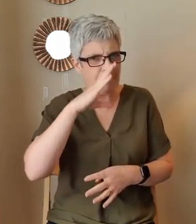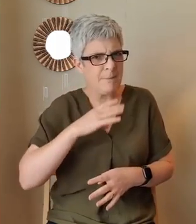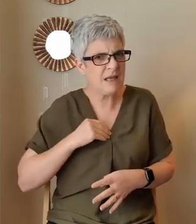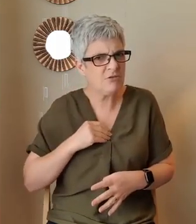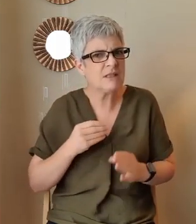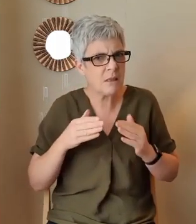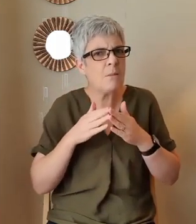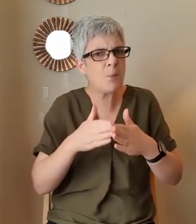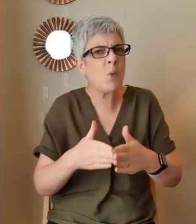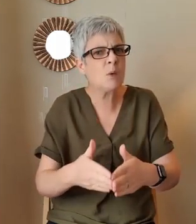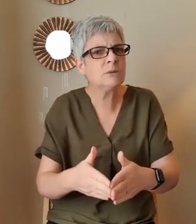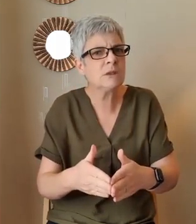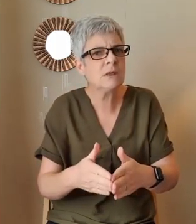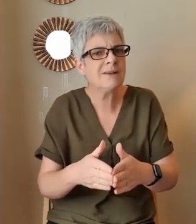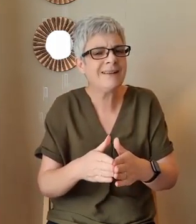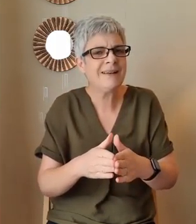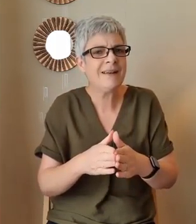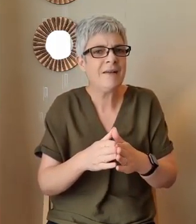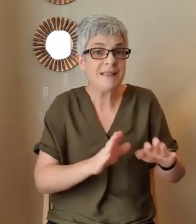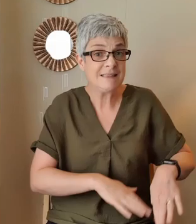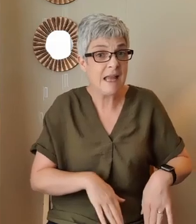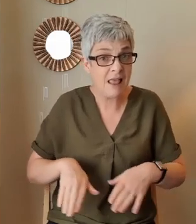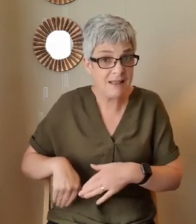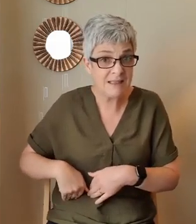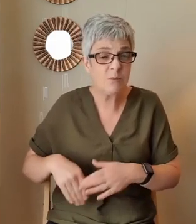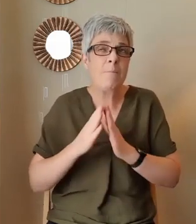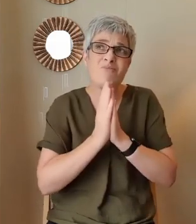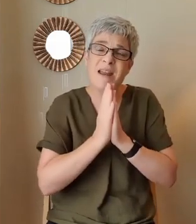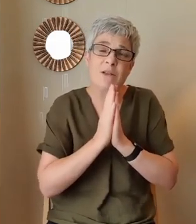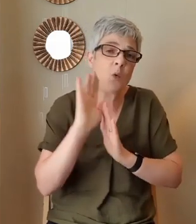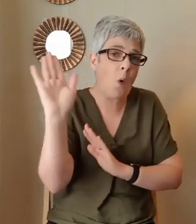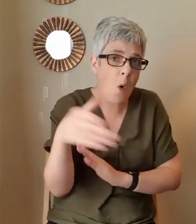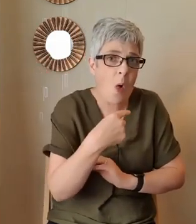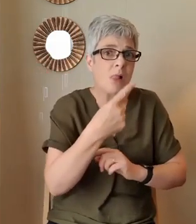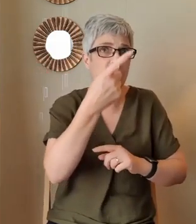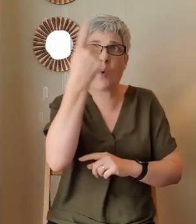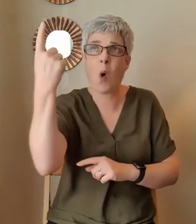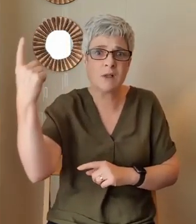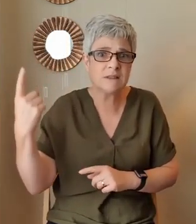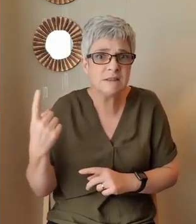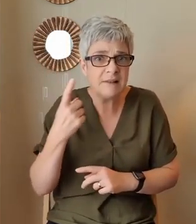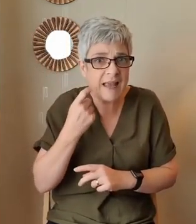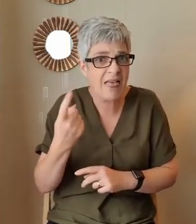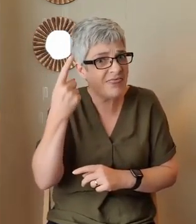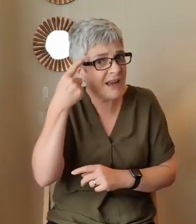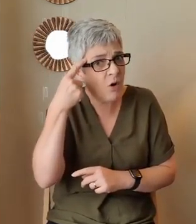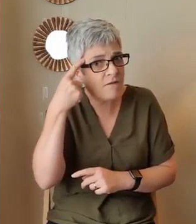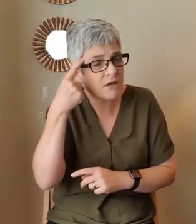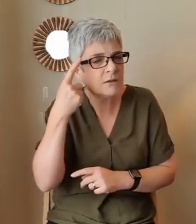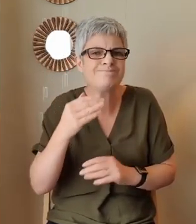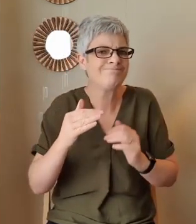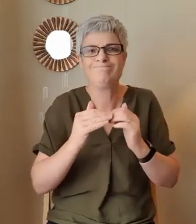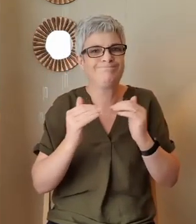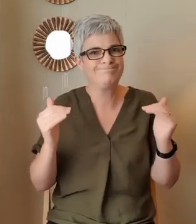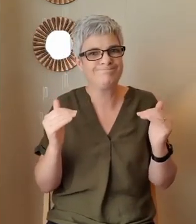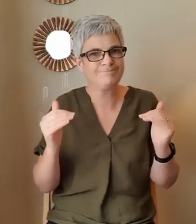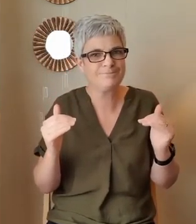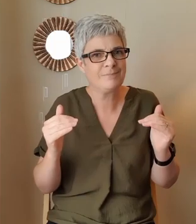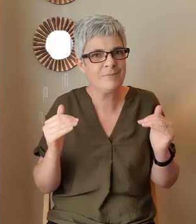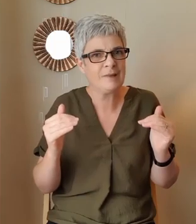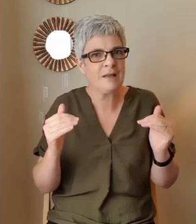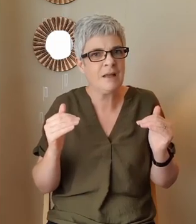boat when in the storms the sailors were praying to any and every god they could think of? Well, that's a bit unfair,